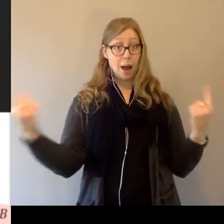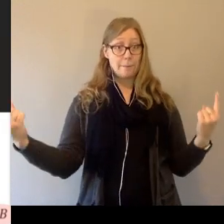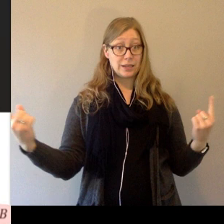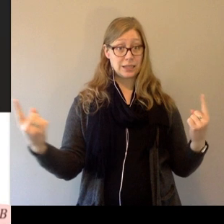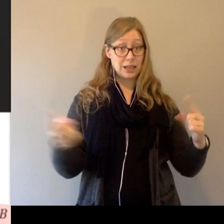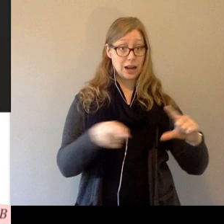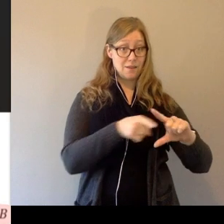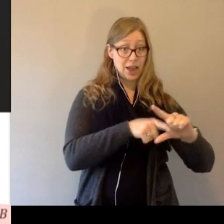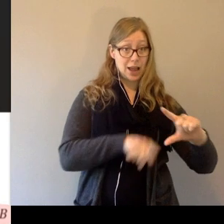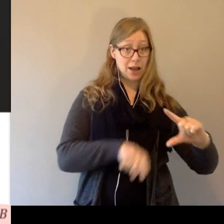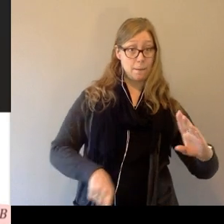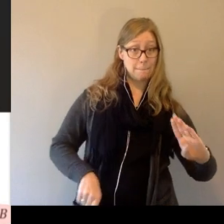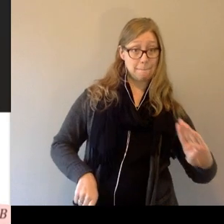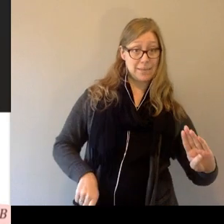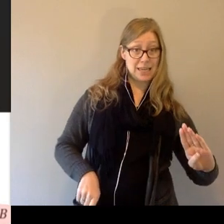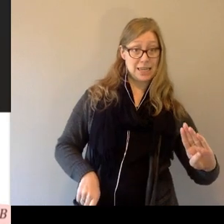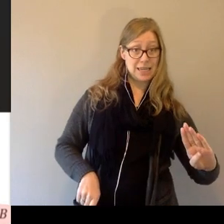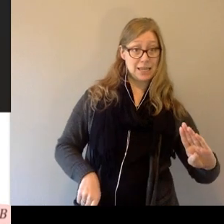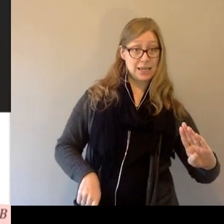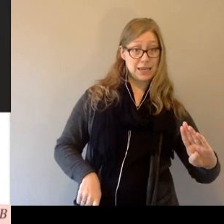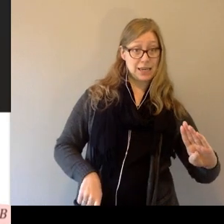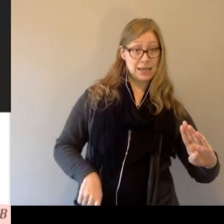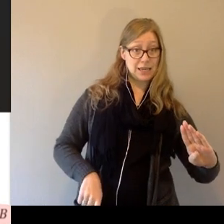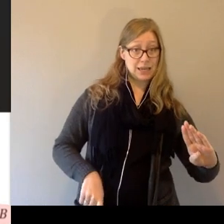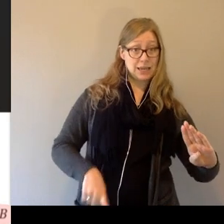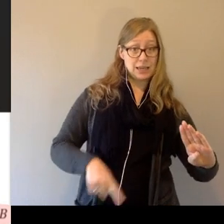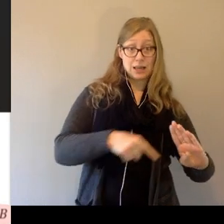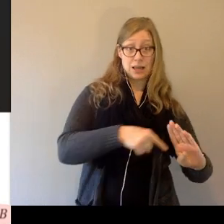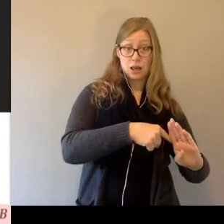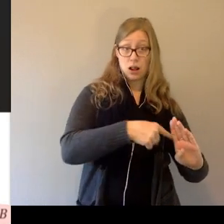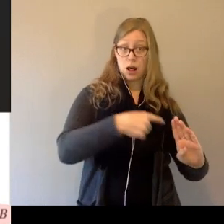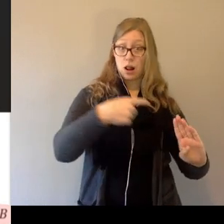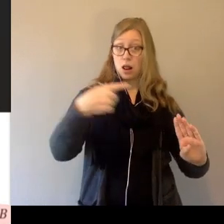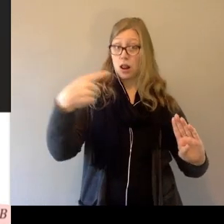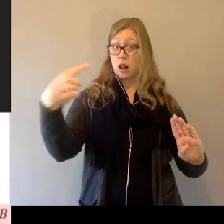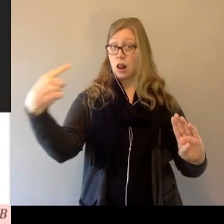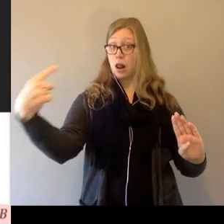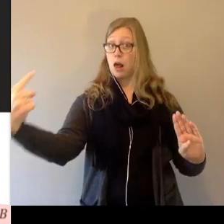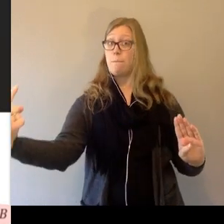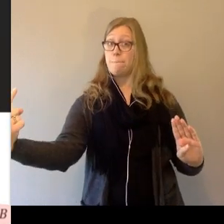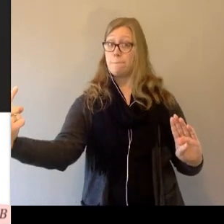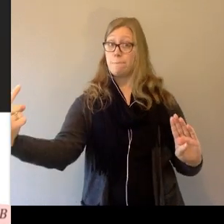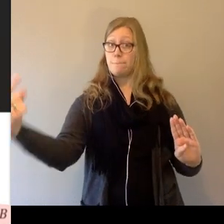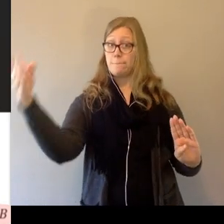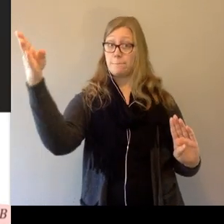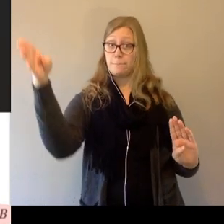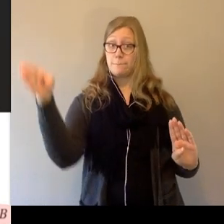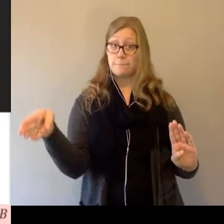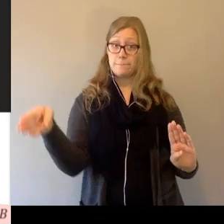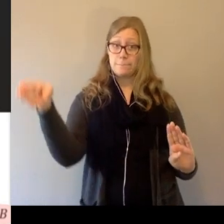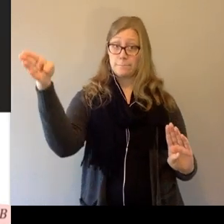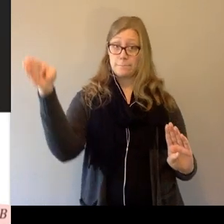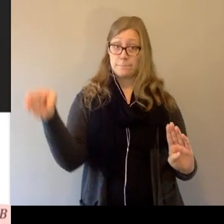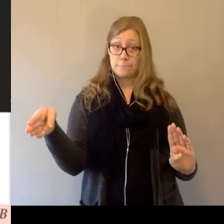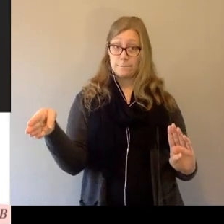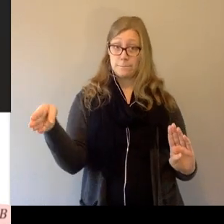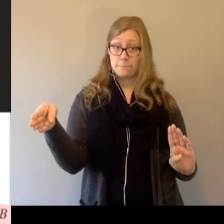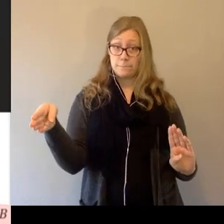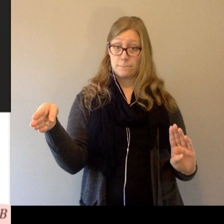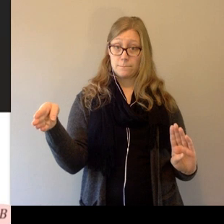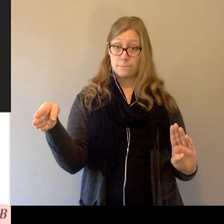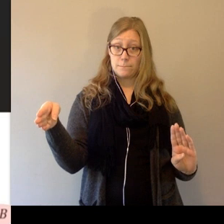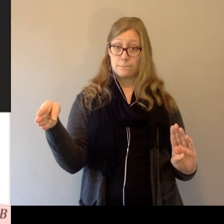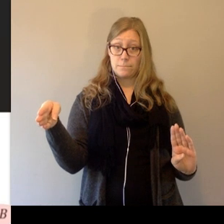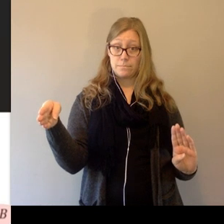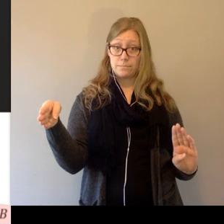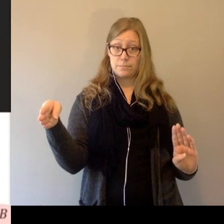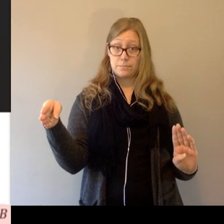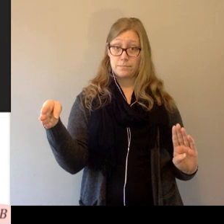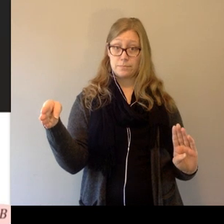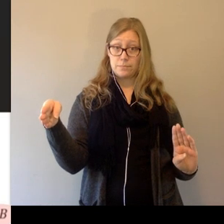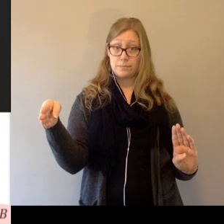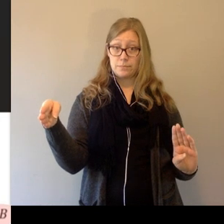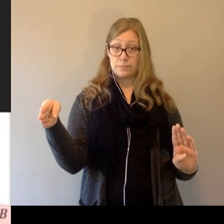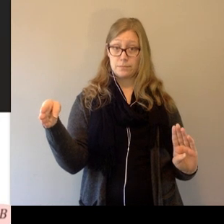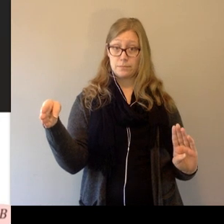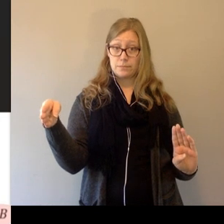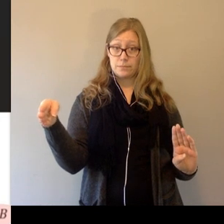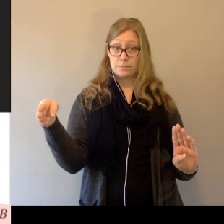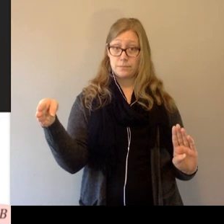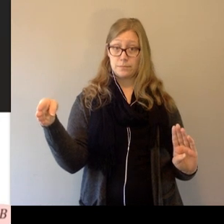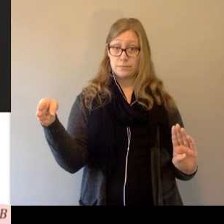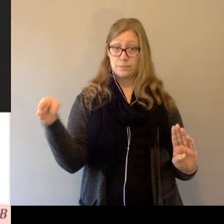red, and it is the side that is directly across from that. And so in red, we would have